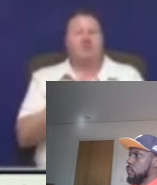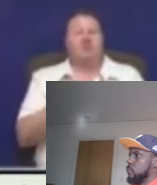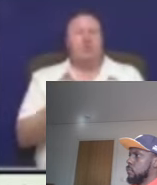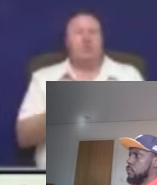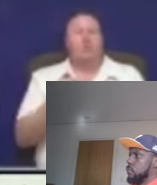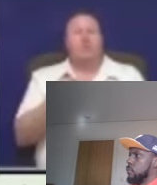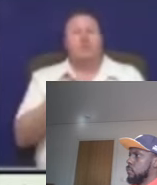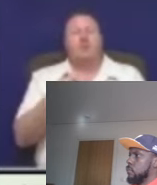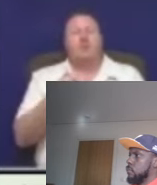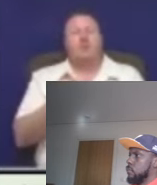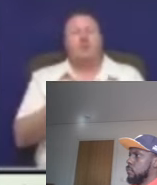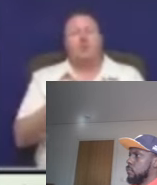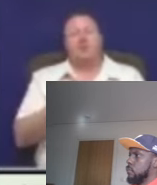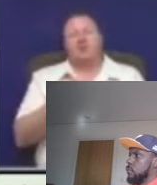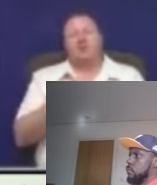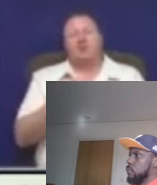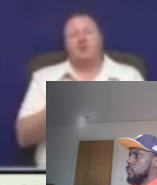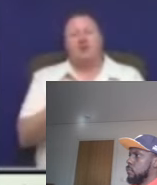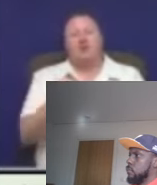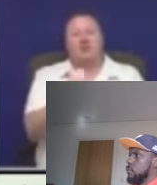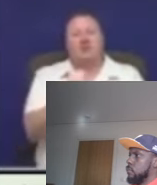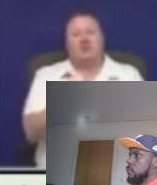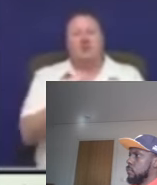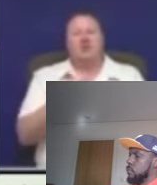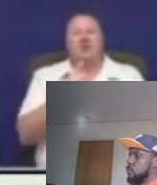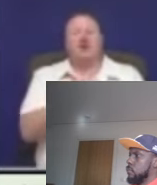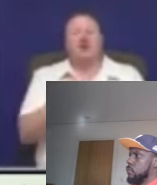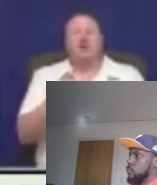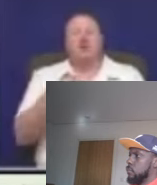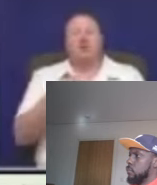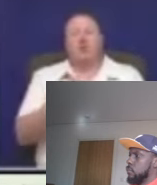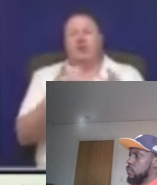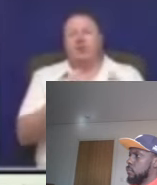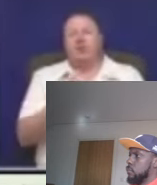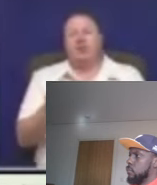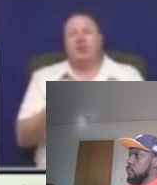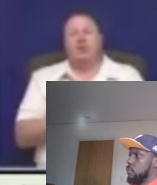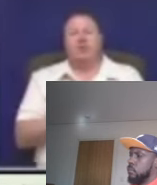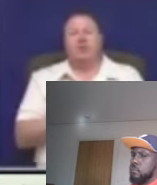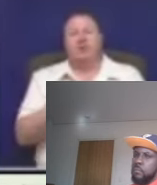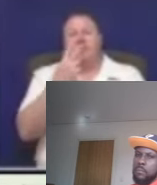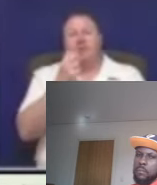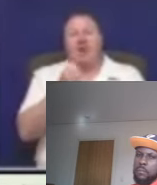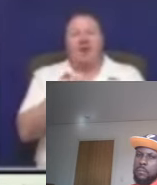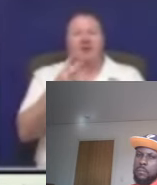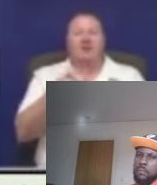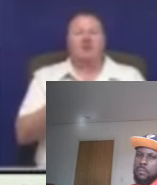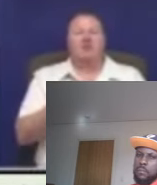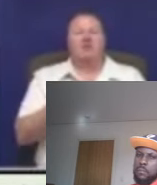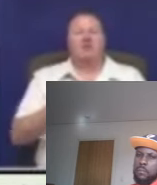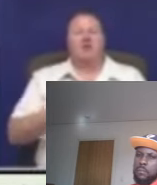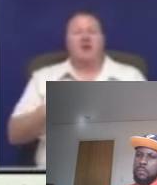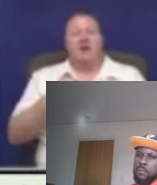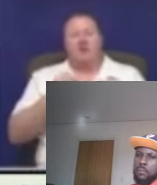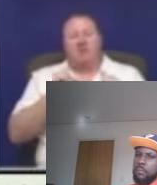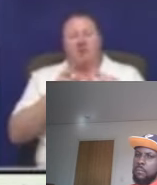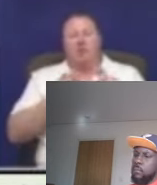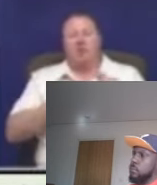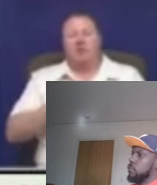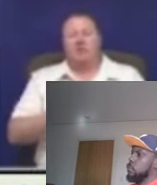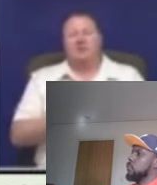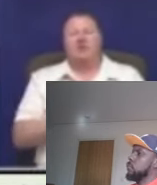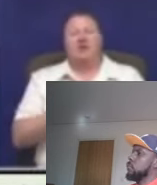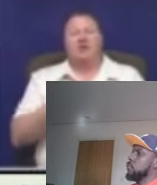of Public Works and Infrastructure. Every measure we implement, from blacklisting to live auditing, is a step to restoring